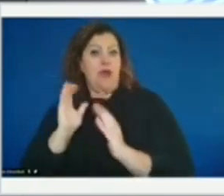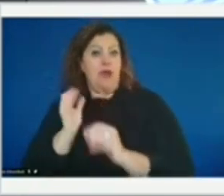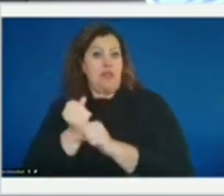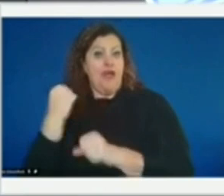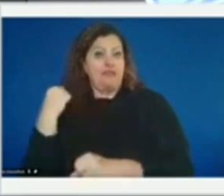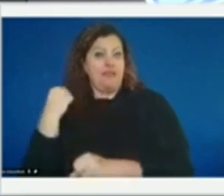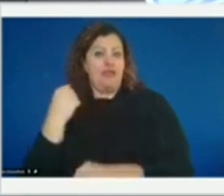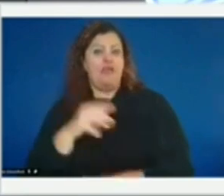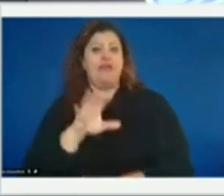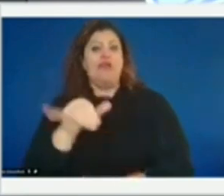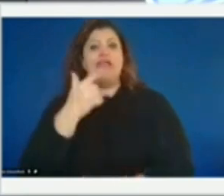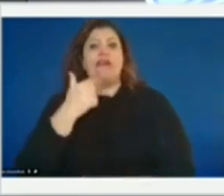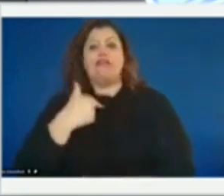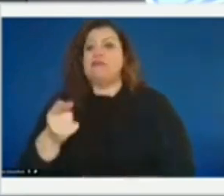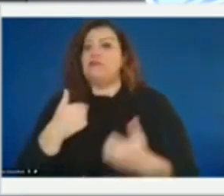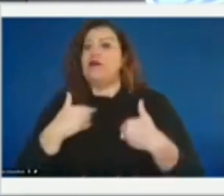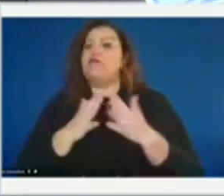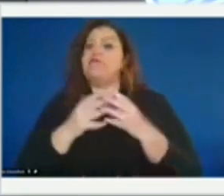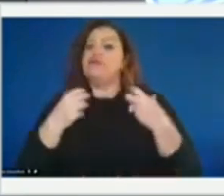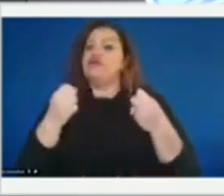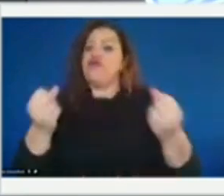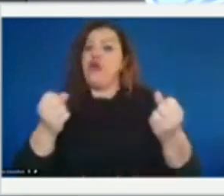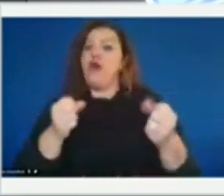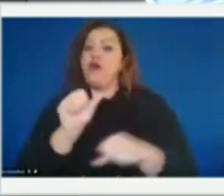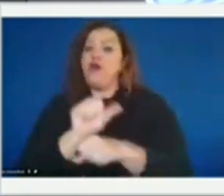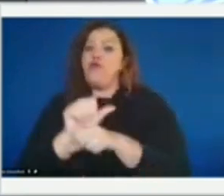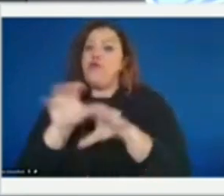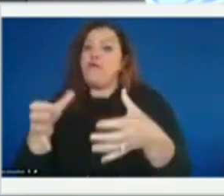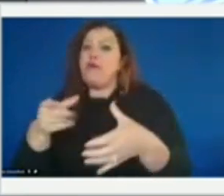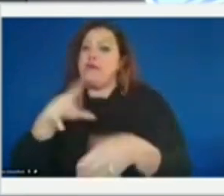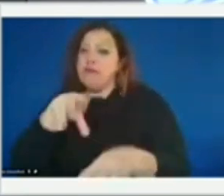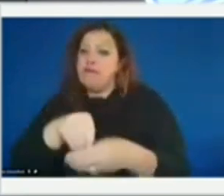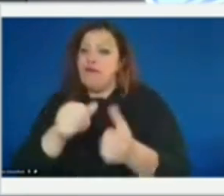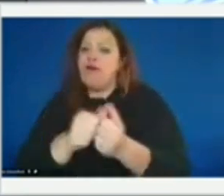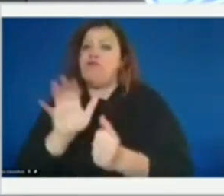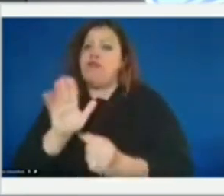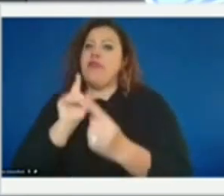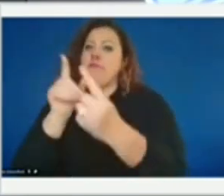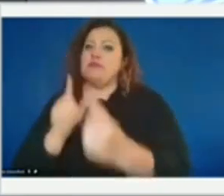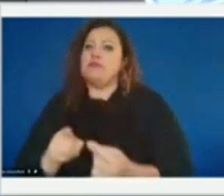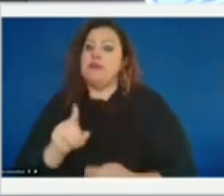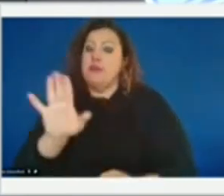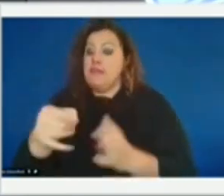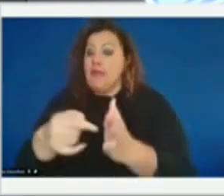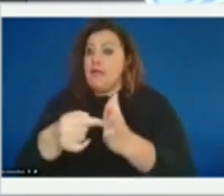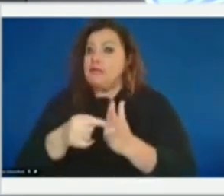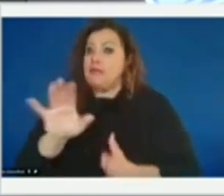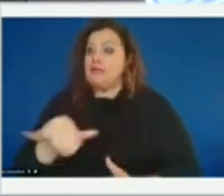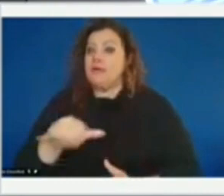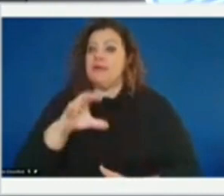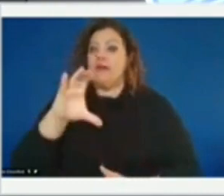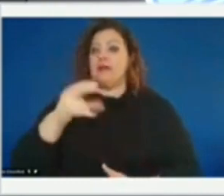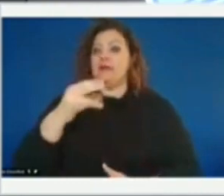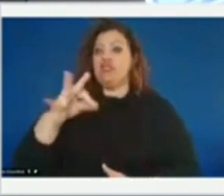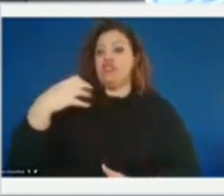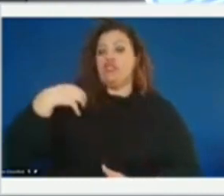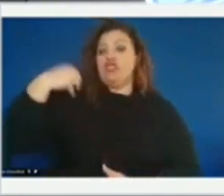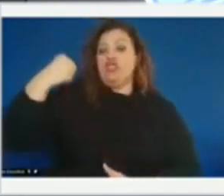we have a vibrant workforce who's engaged in what the mission is. That tells me that the chief's vision of a safer